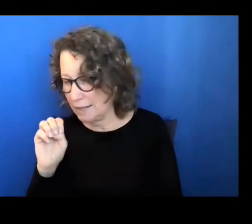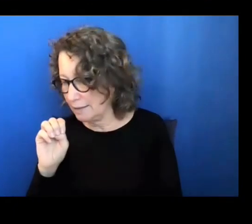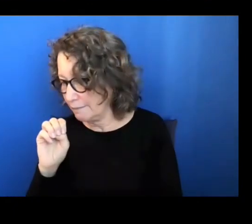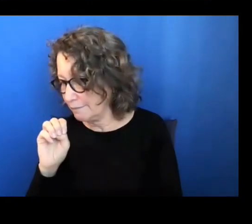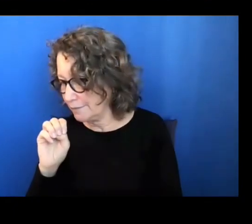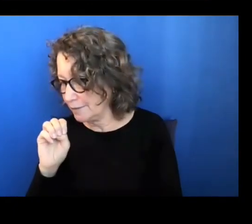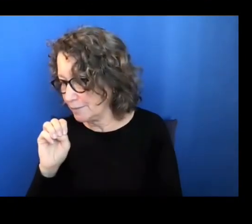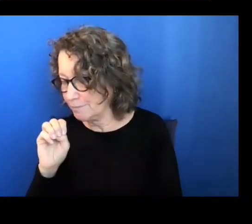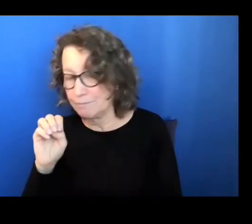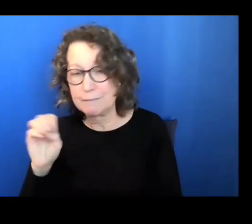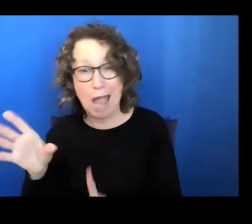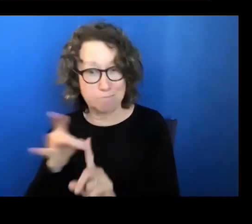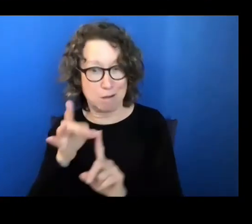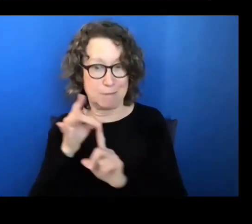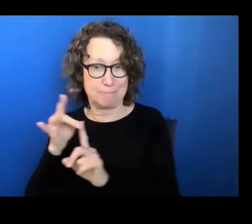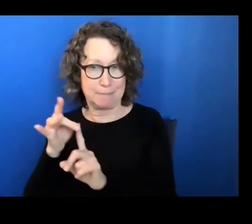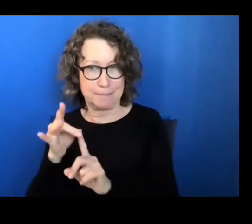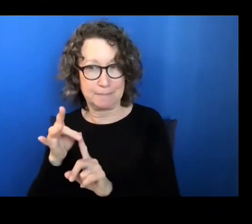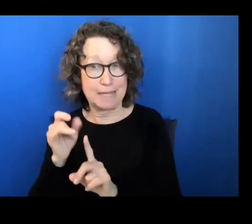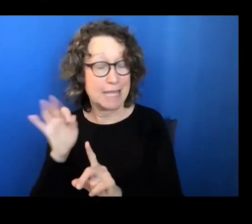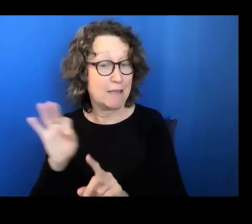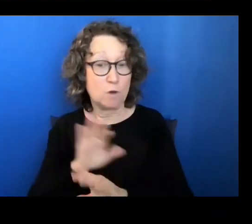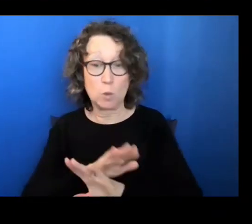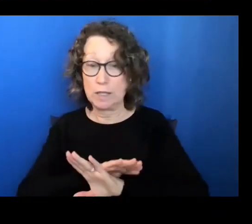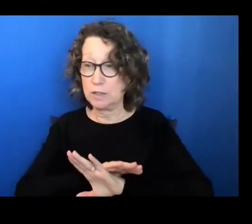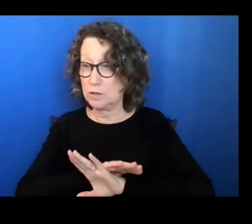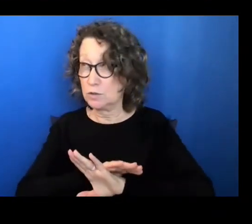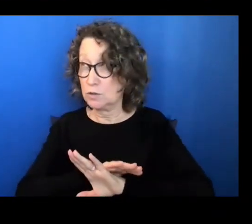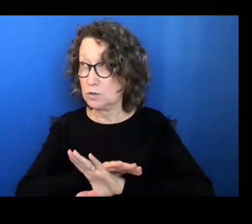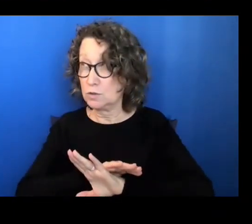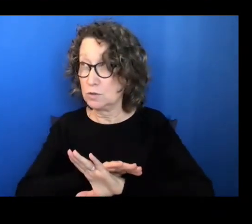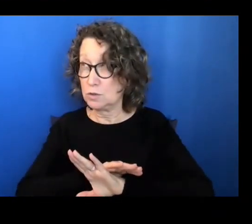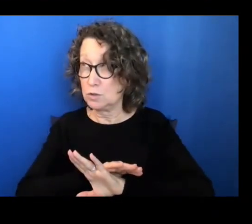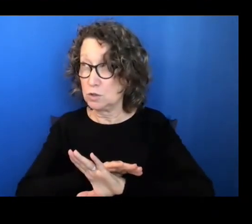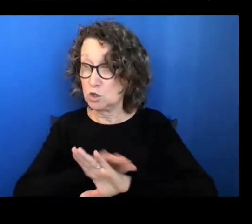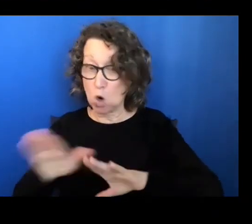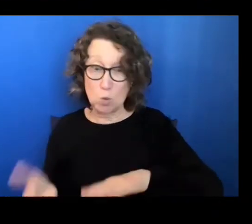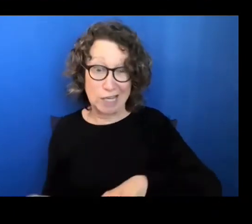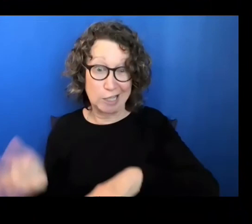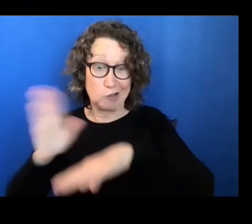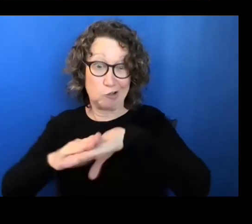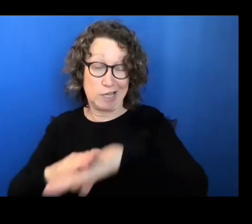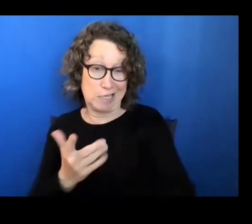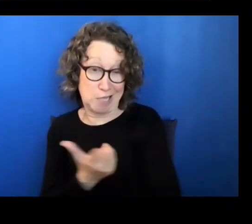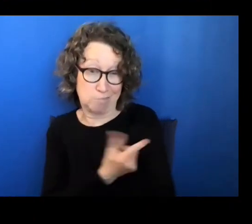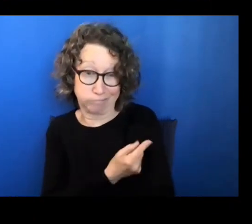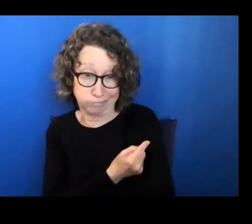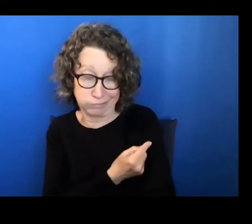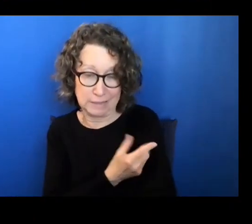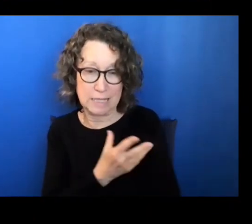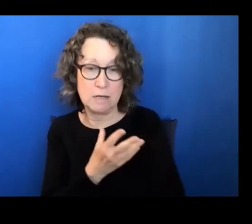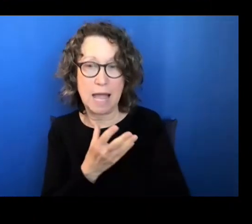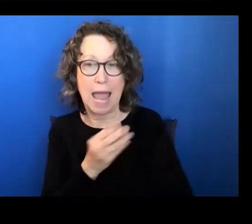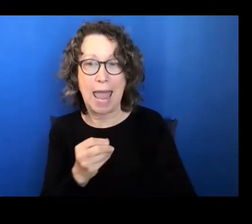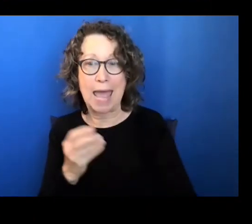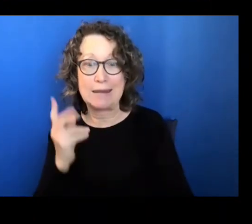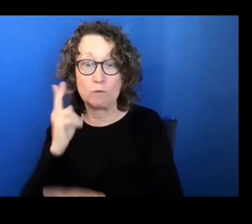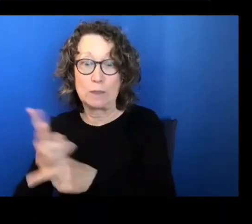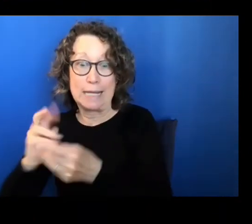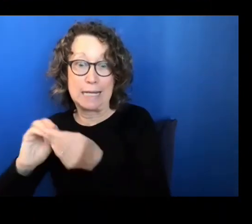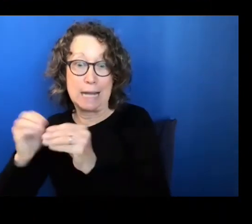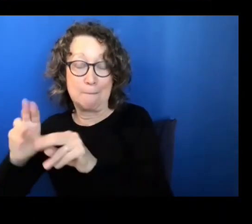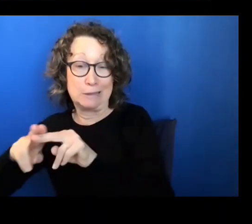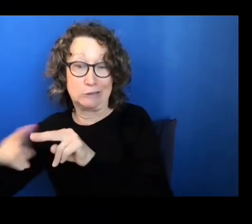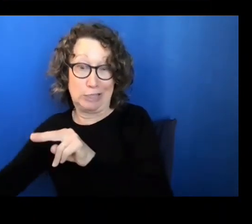of cases, if we don't sharply increase, and if we can maintain a decrease in